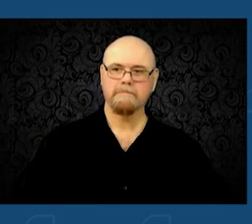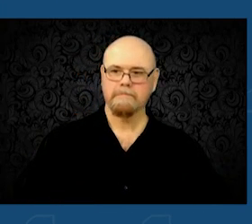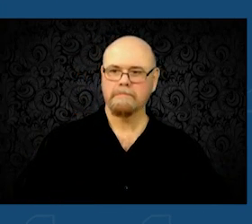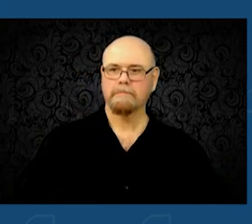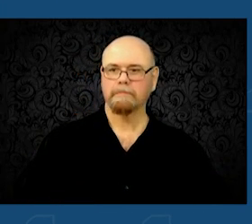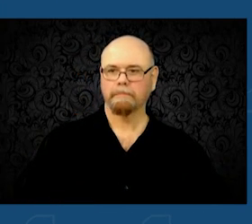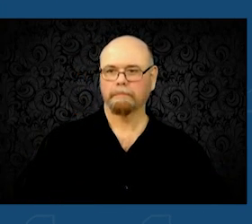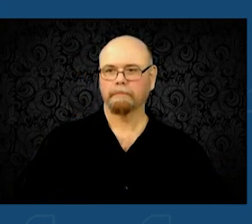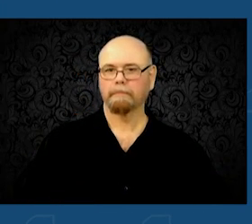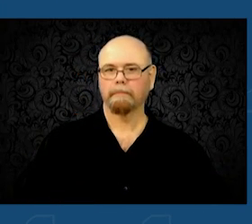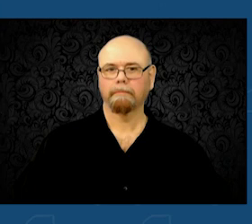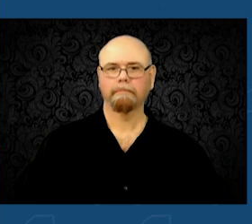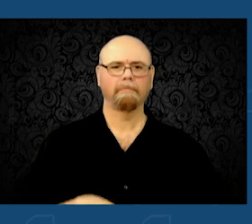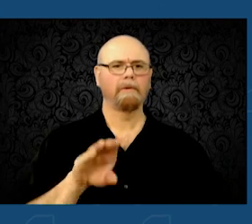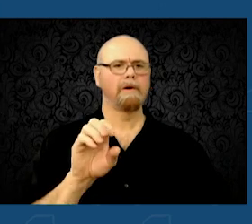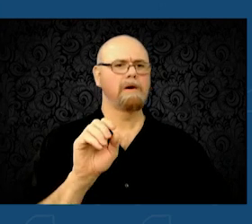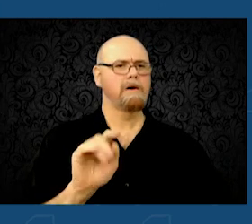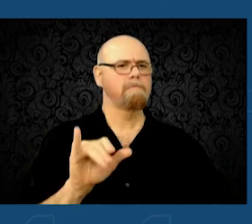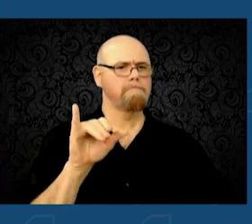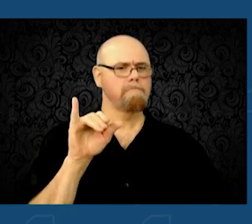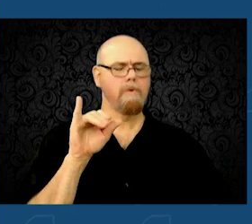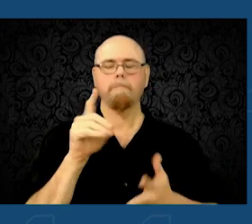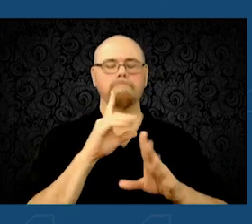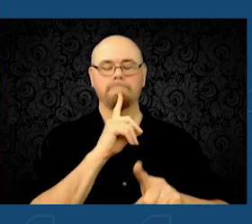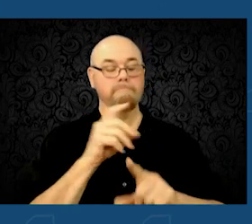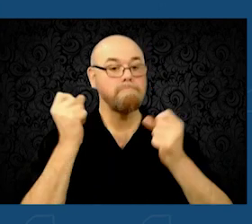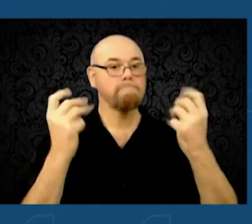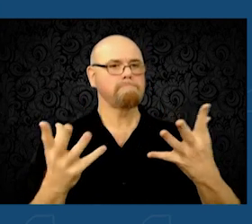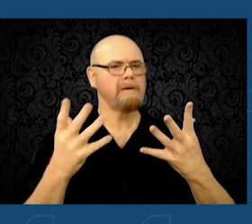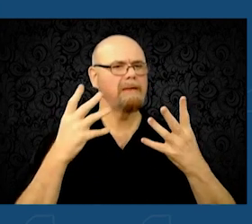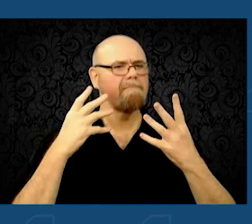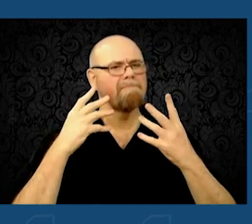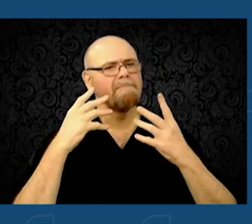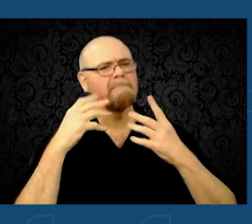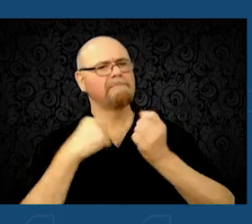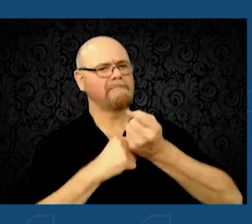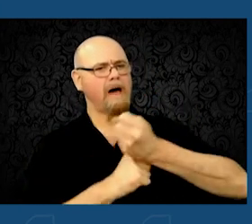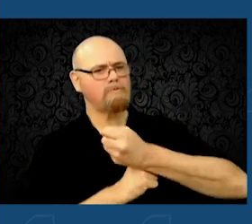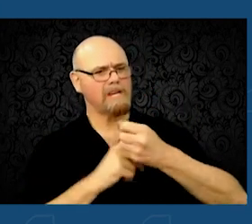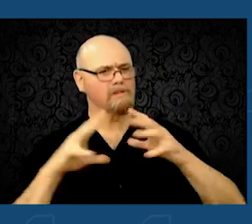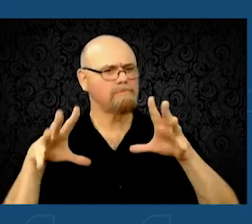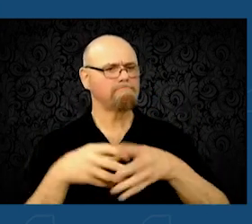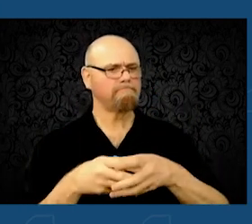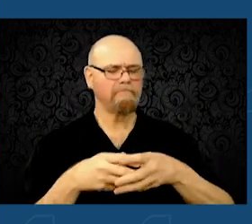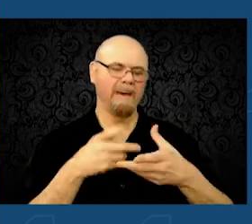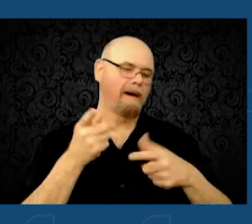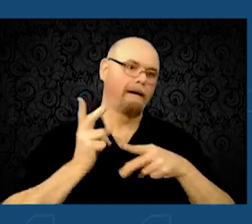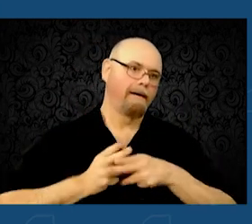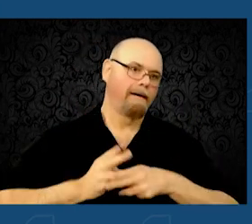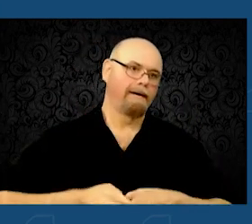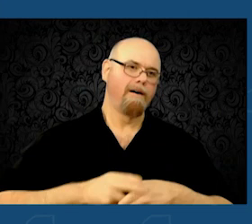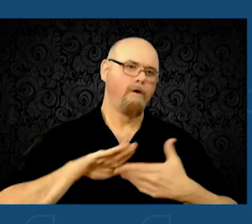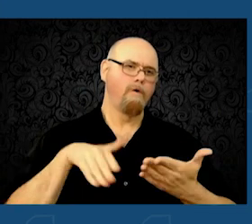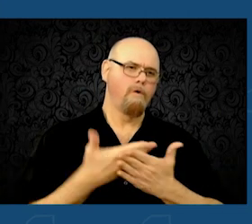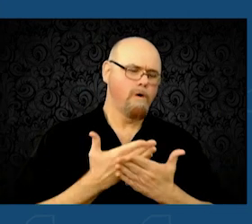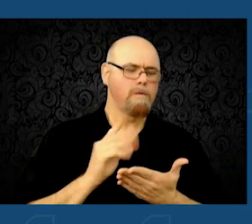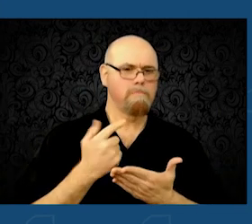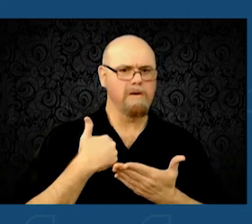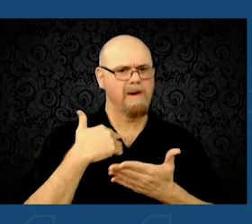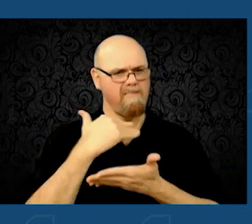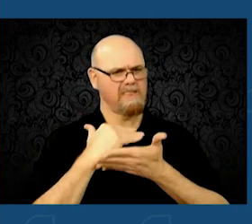There's many foundations that have come together to help us, and I'm not going to mention them all, but there's a list of all the